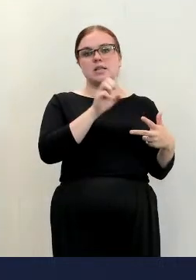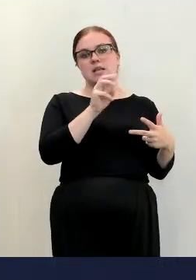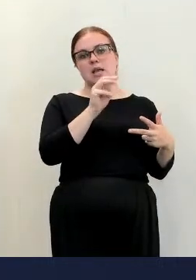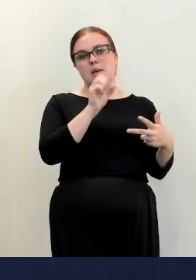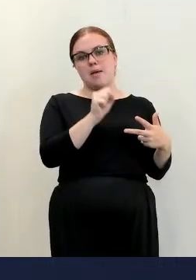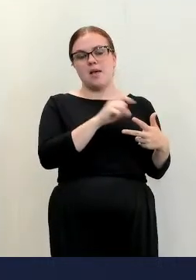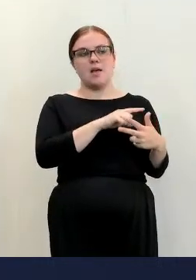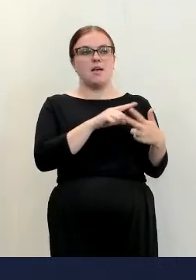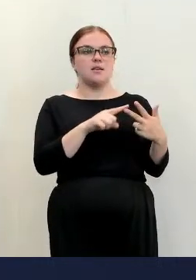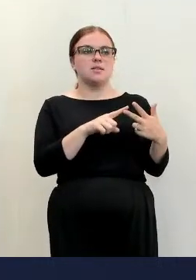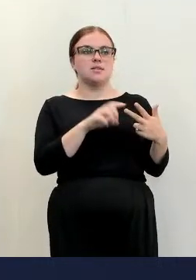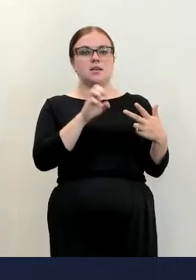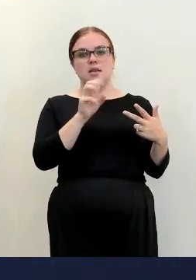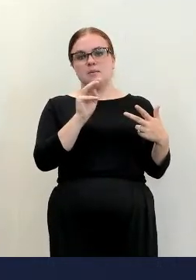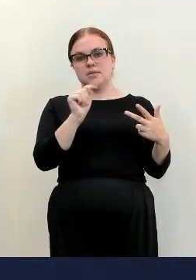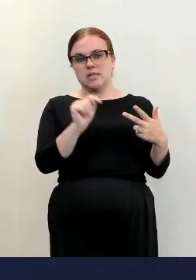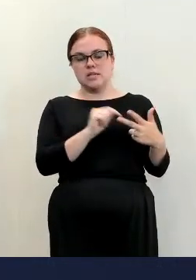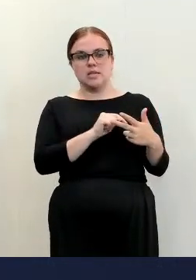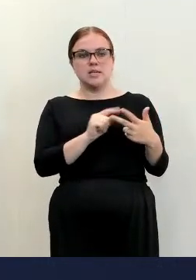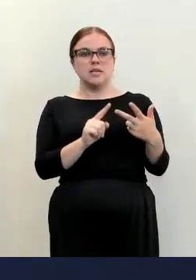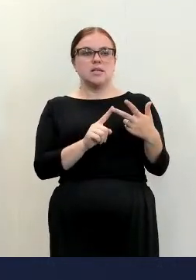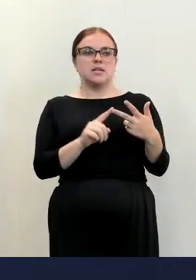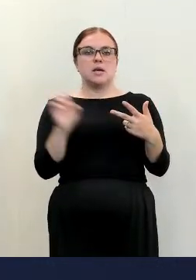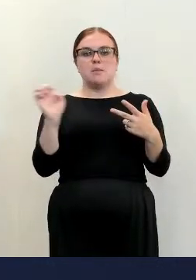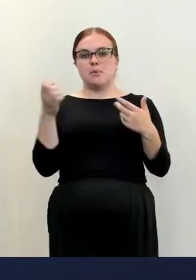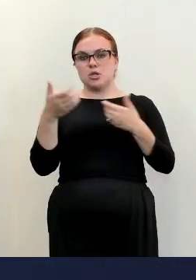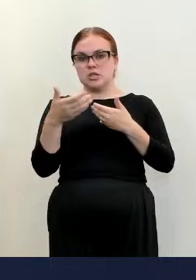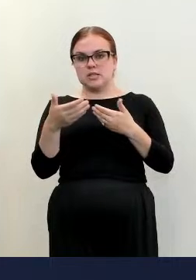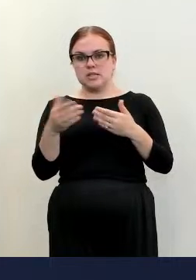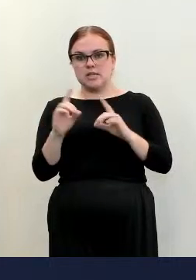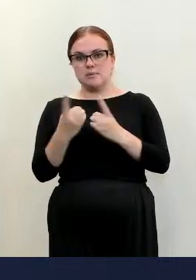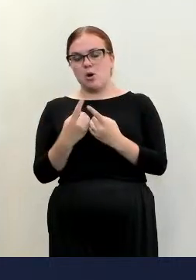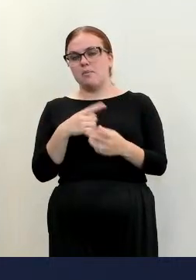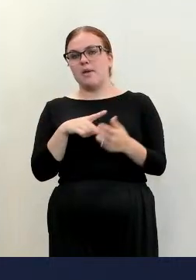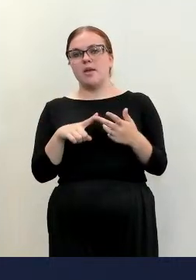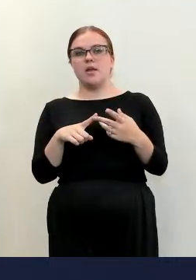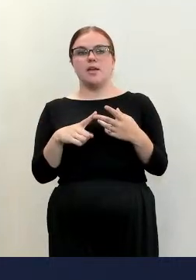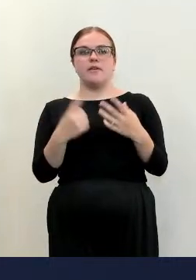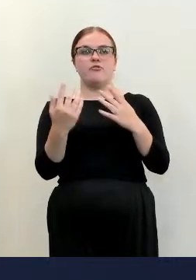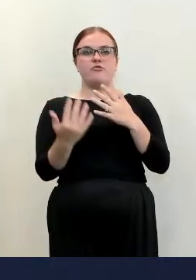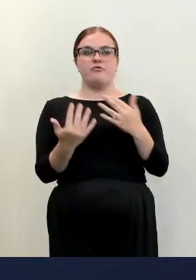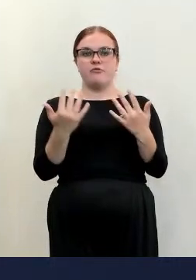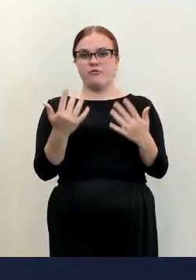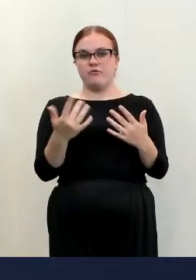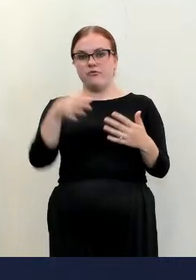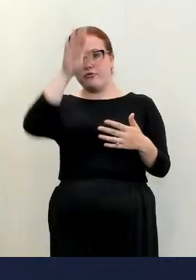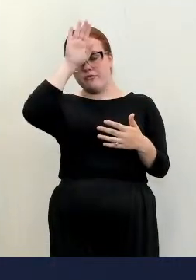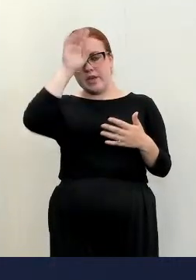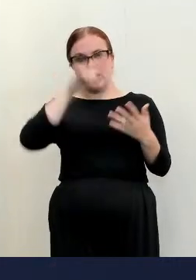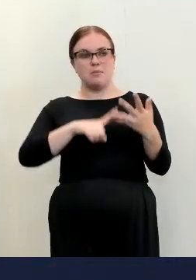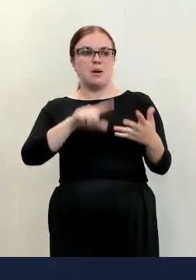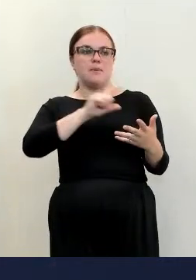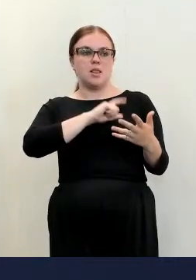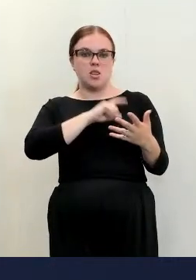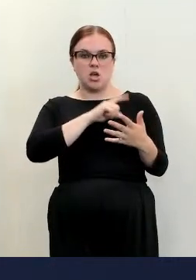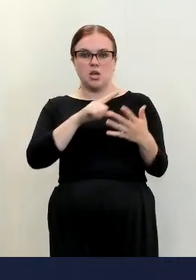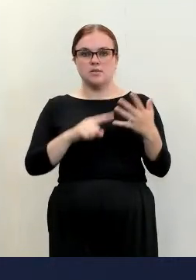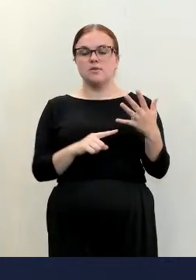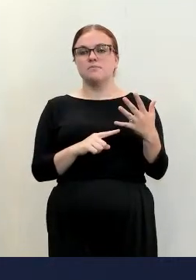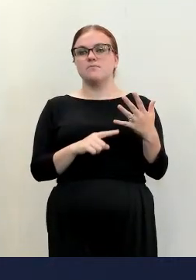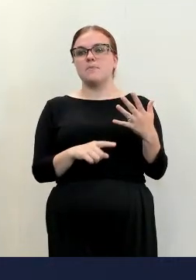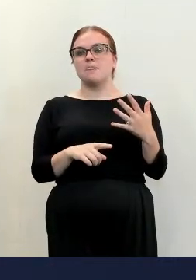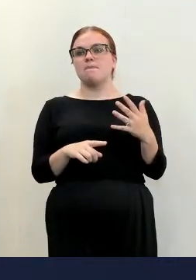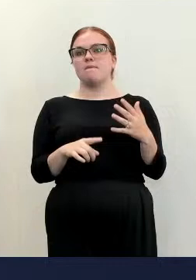EMS, EMTs, emergency department, fire, law enforcement, they're all there. We have